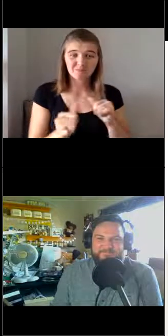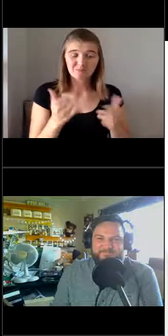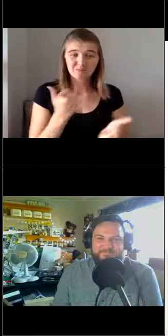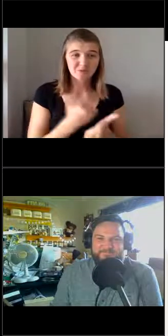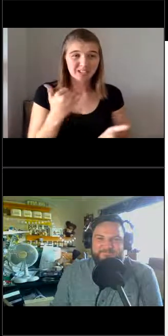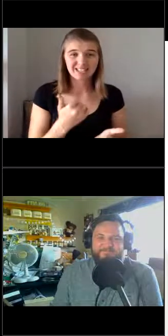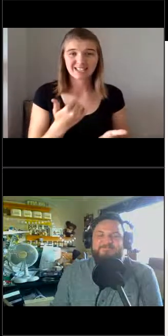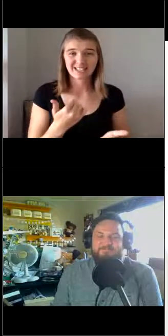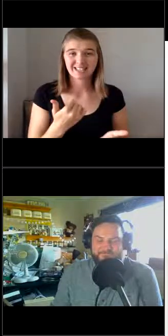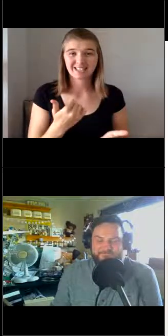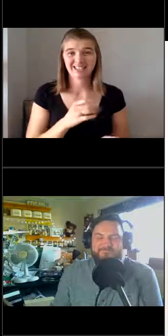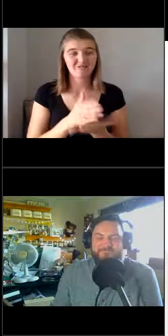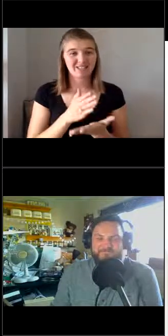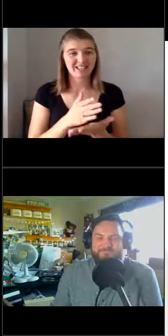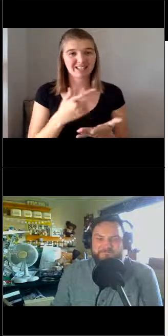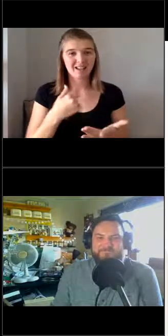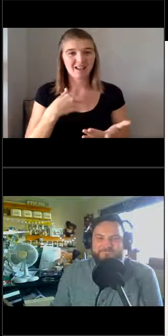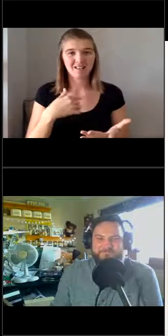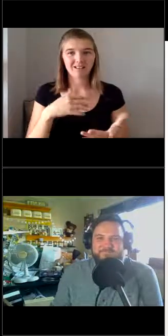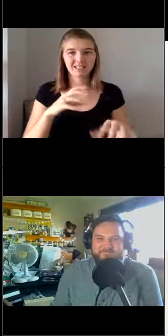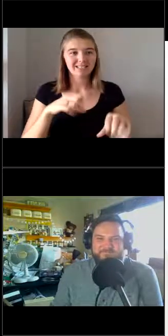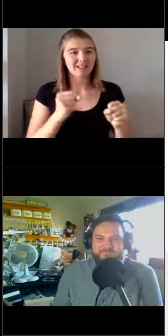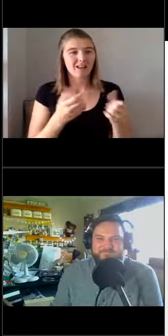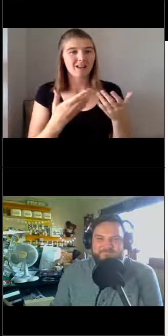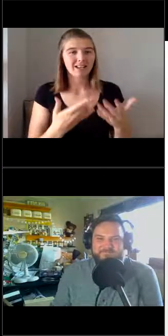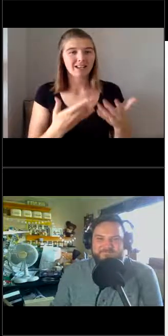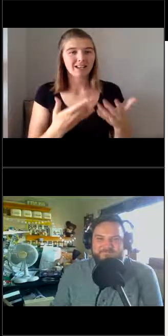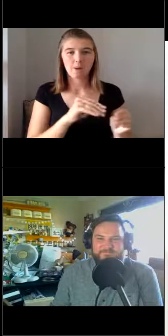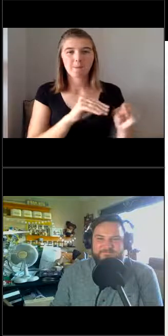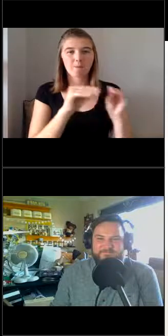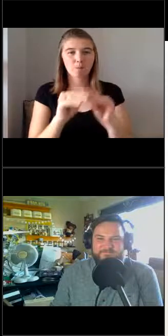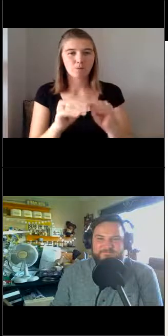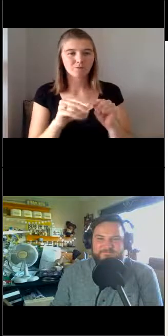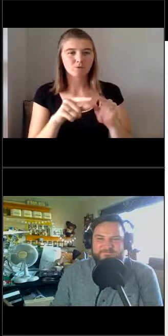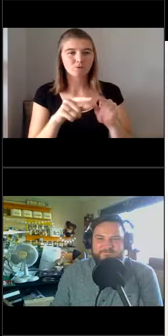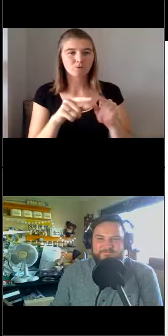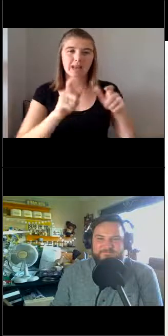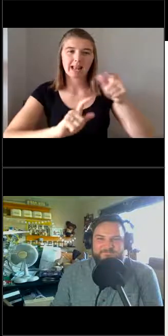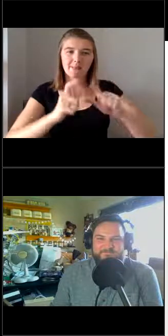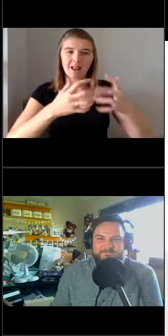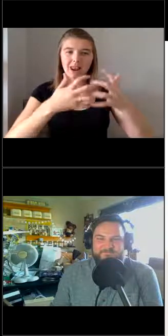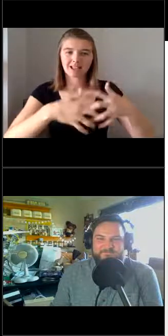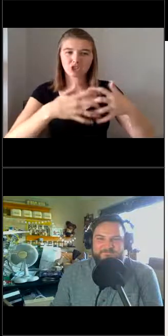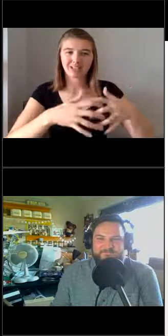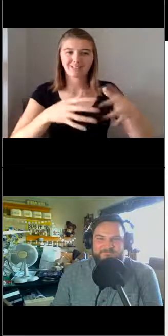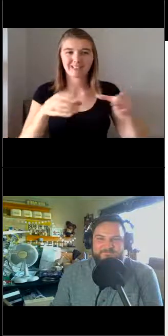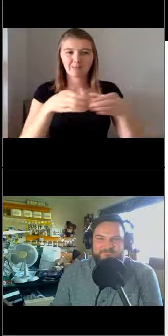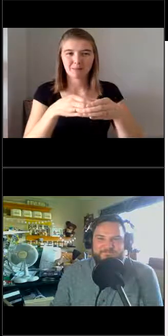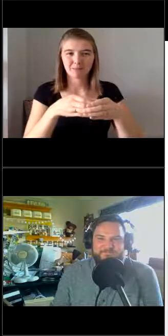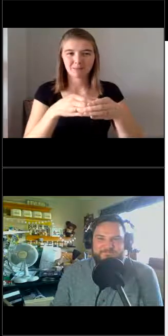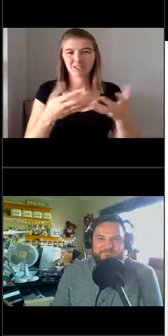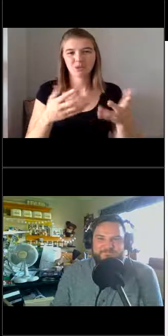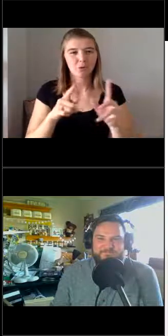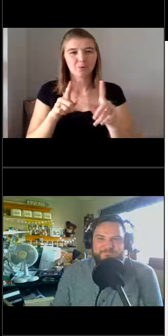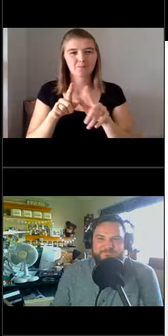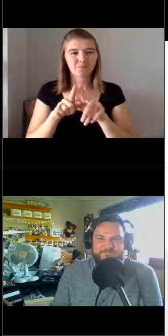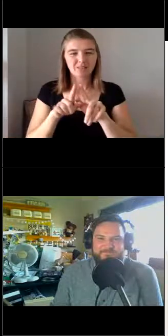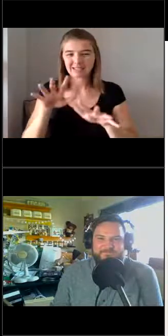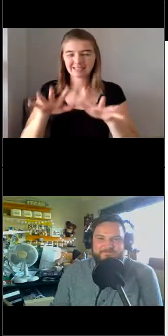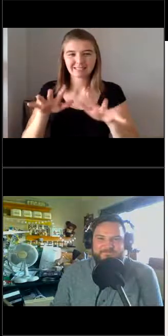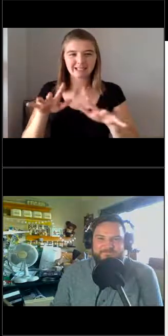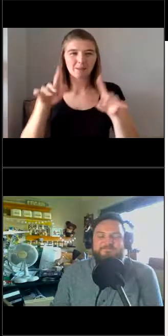was working at, but I've moved to chemical engineering department, which was just across the